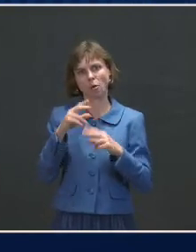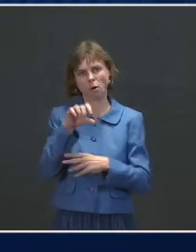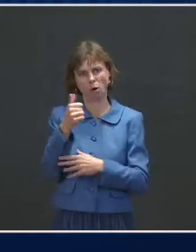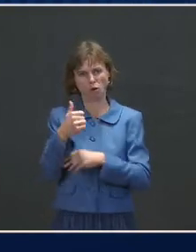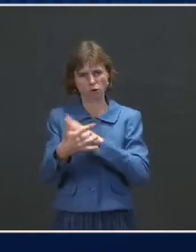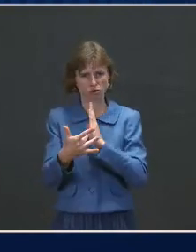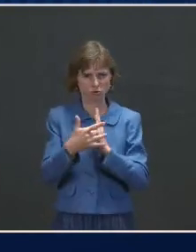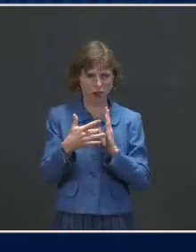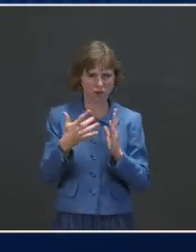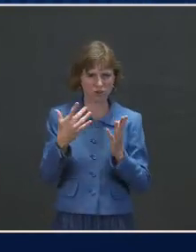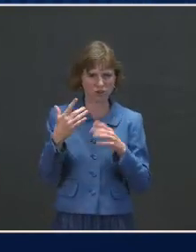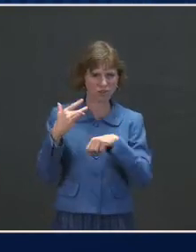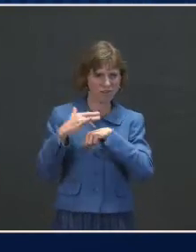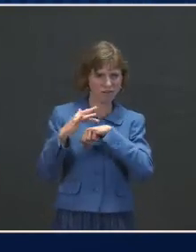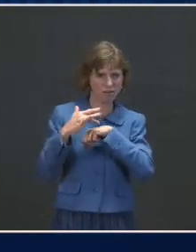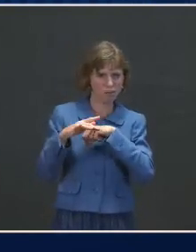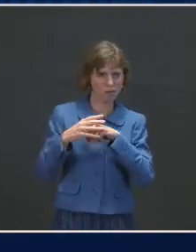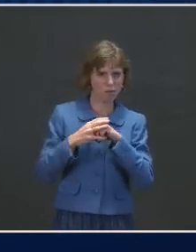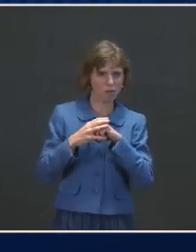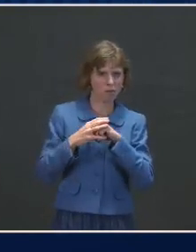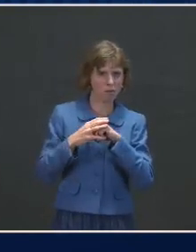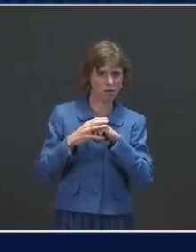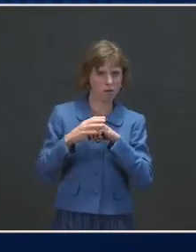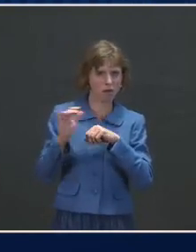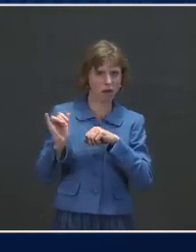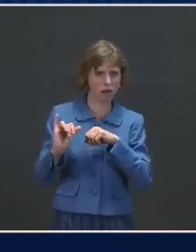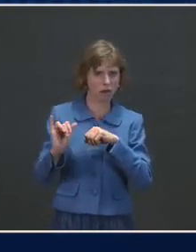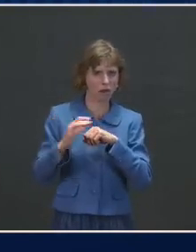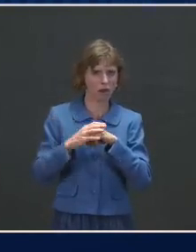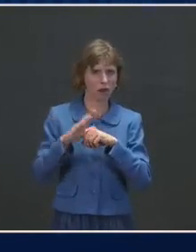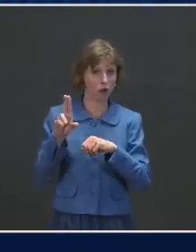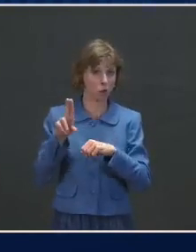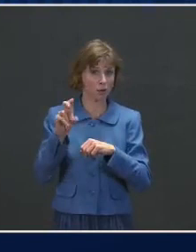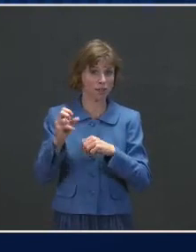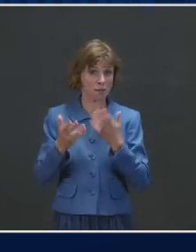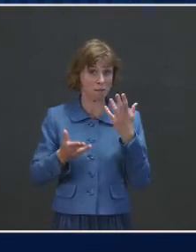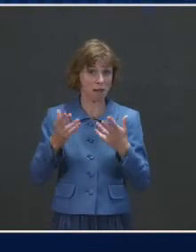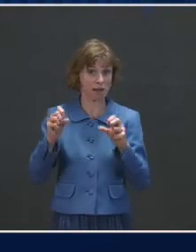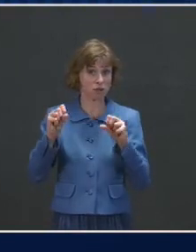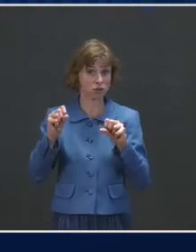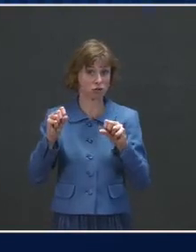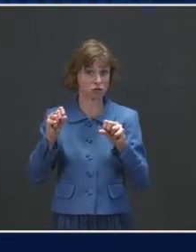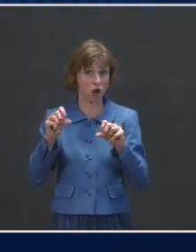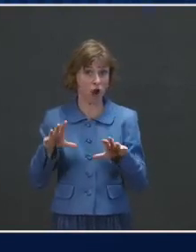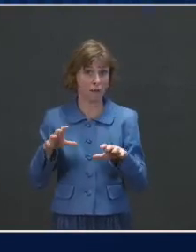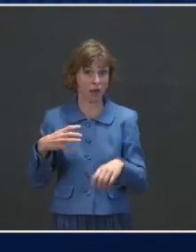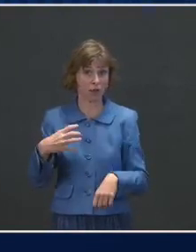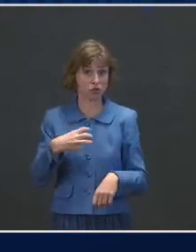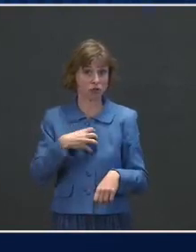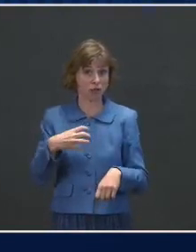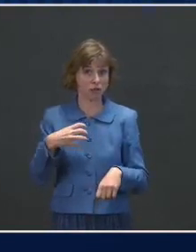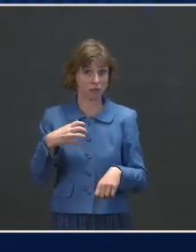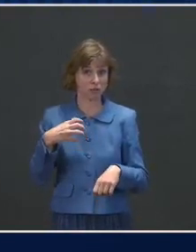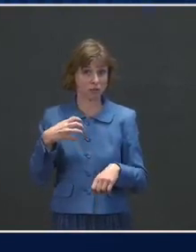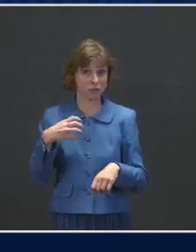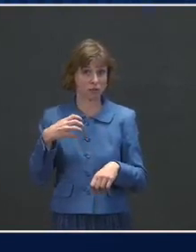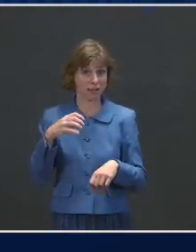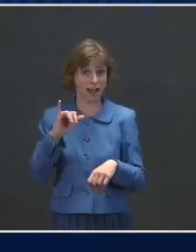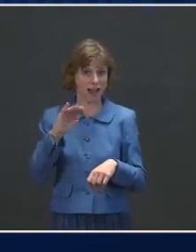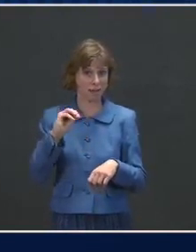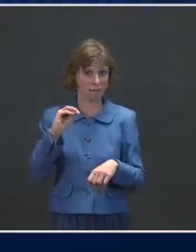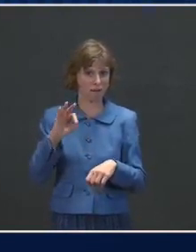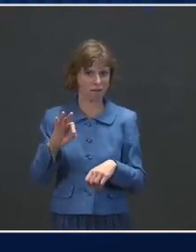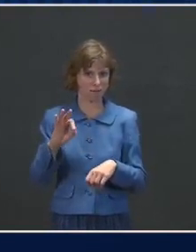that are out there, including, for example, that the United States might drop its objections to Iran receiving an IMF